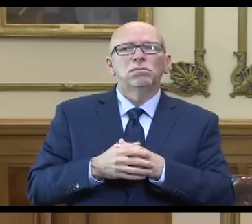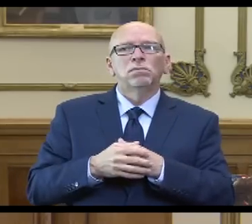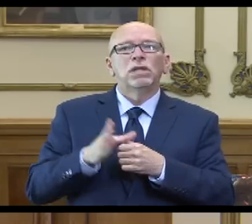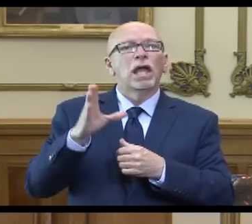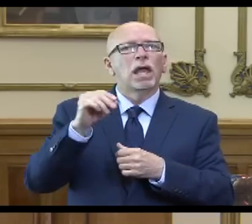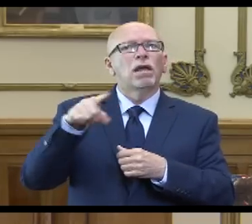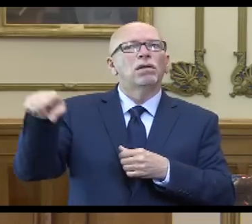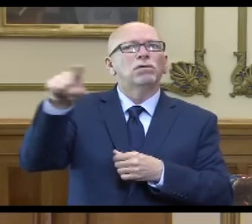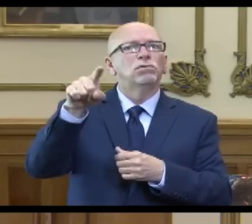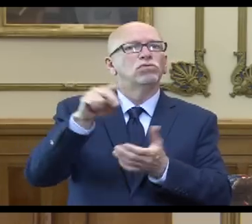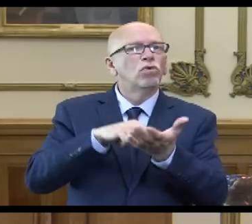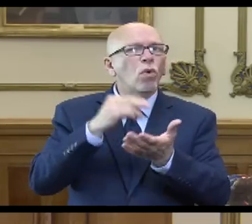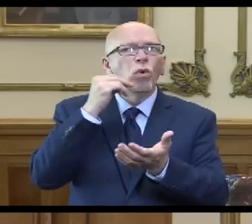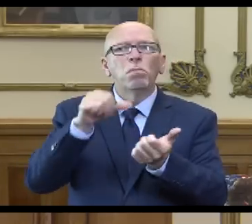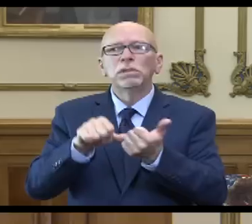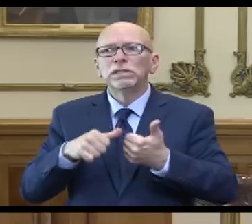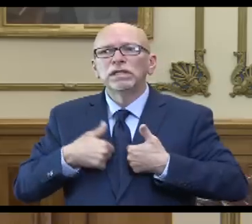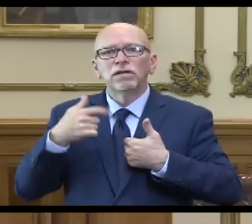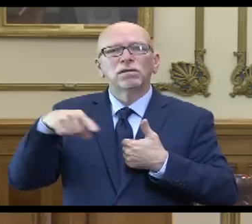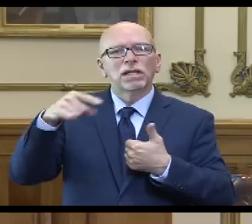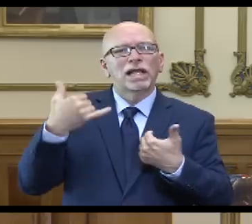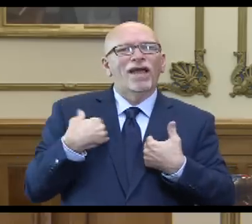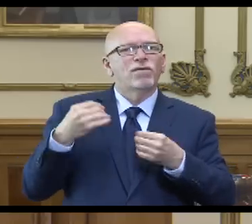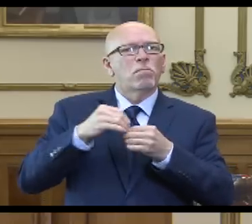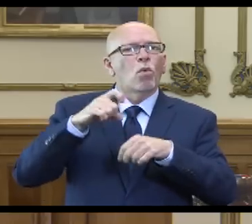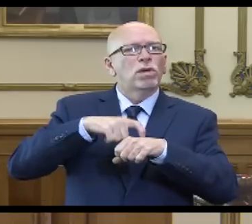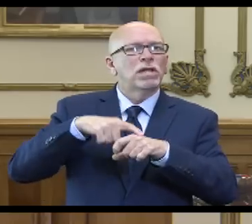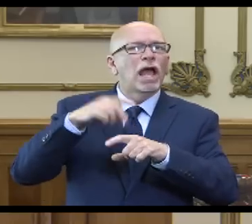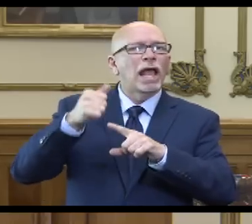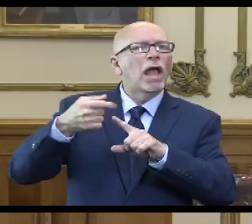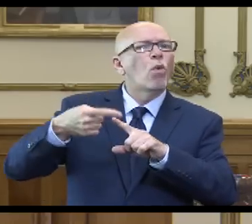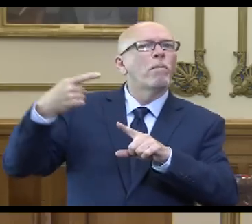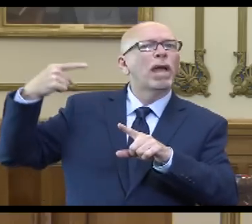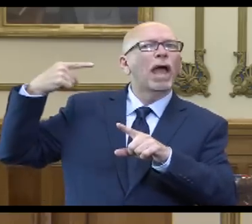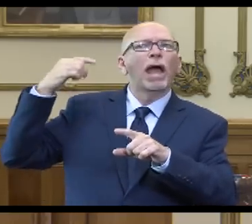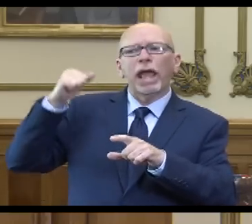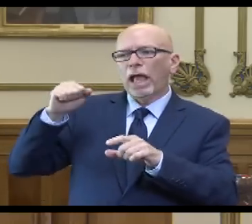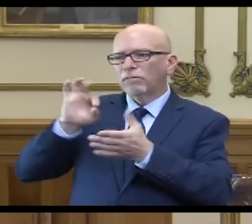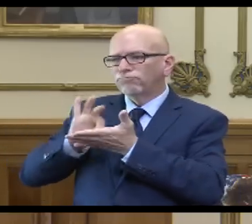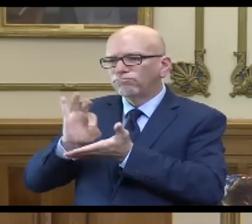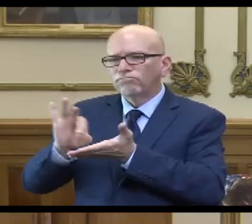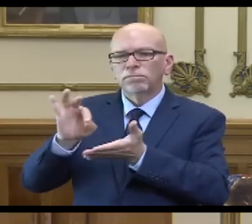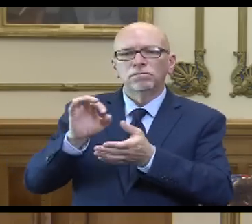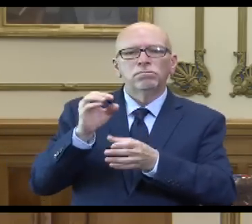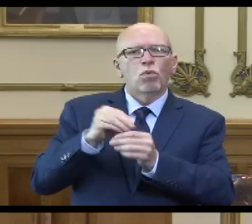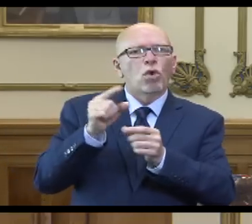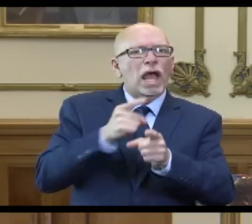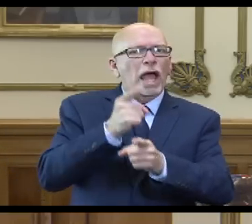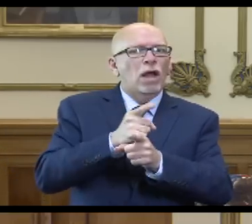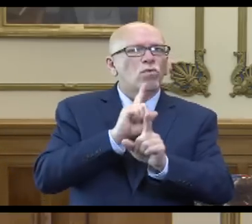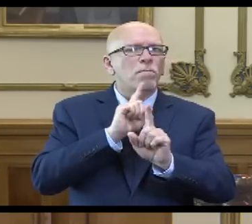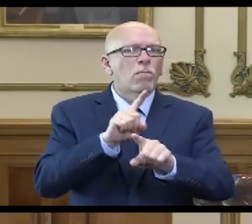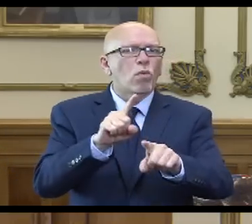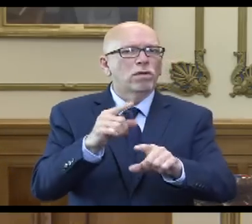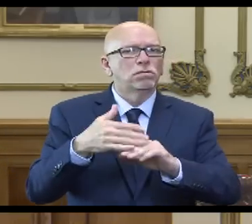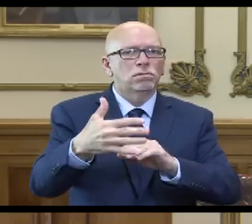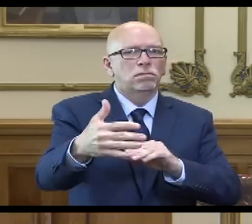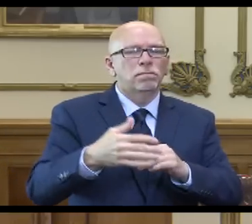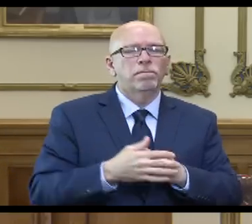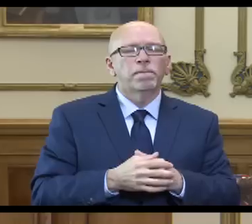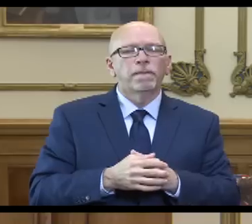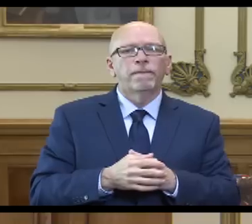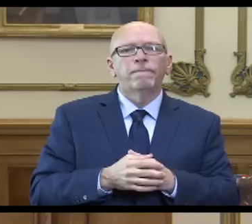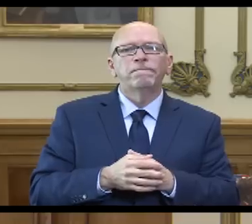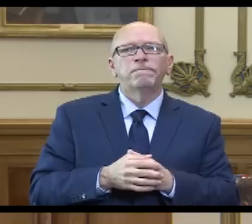such, facilities have likely had a lot more time to go back and accurately count and report these cases. I'll